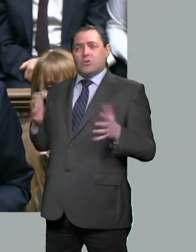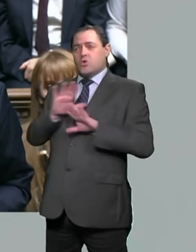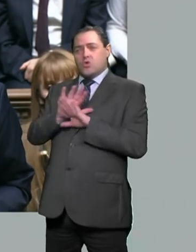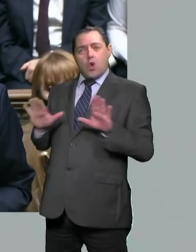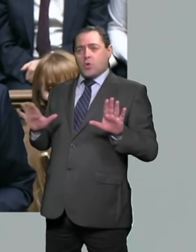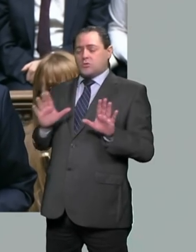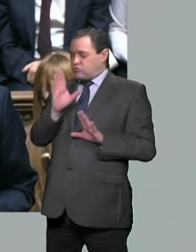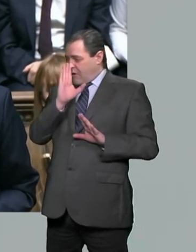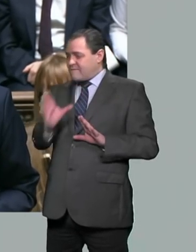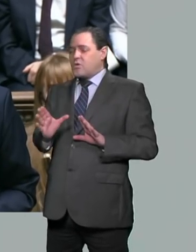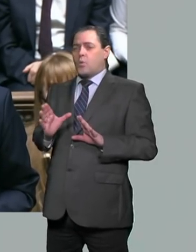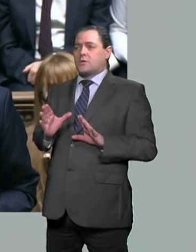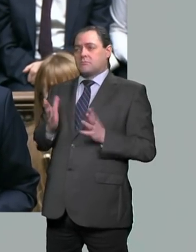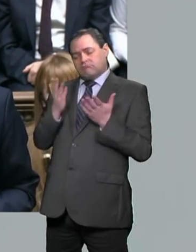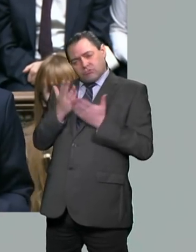I